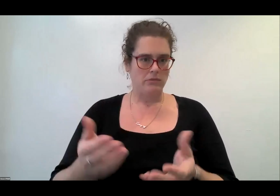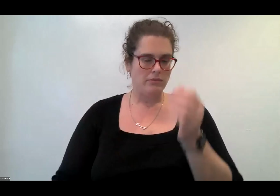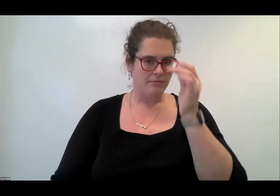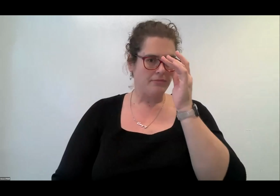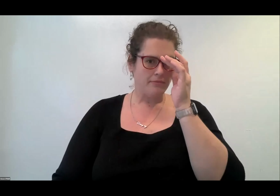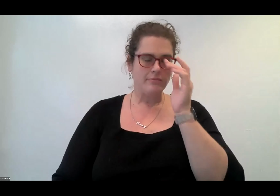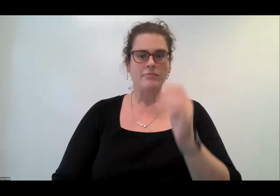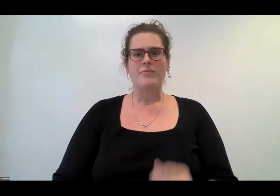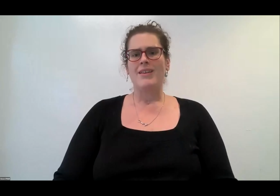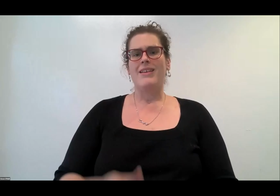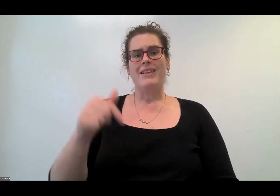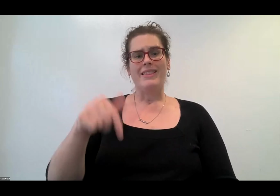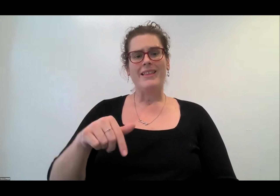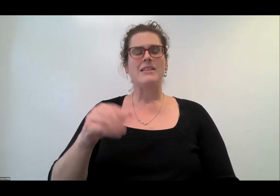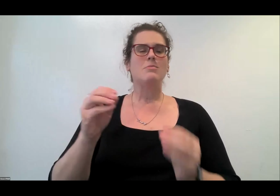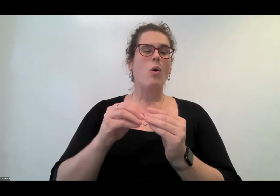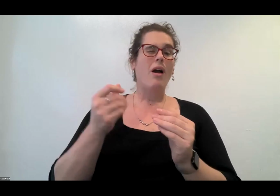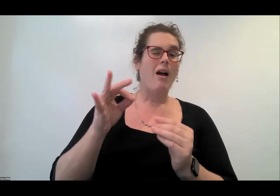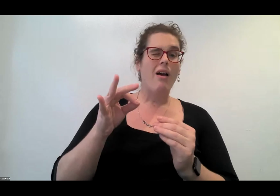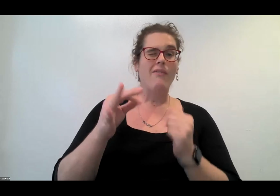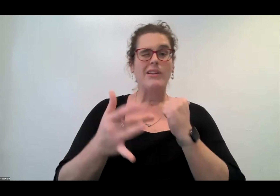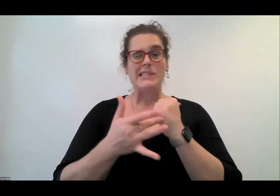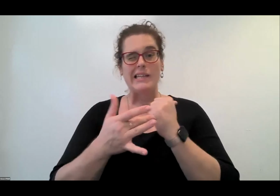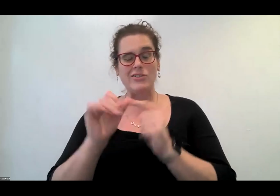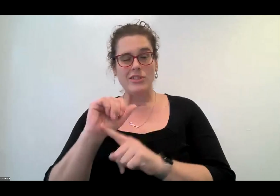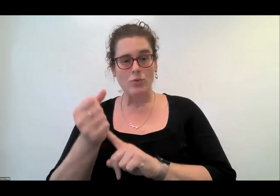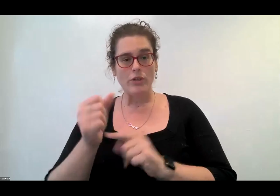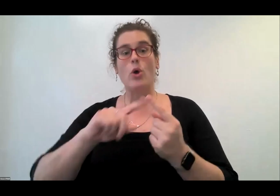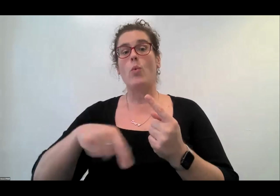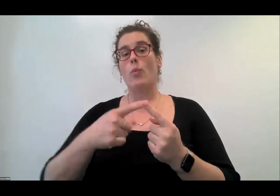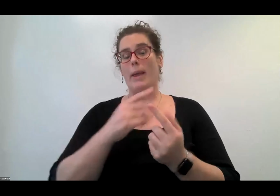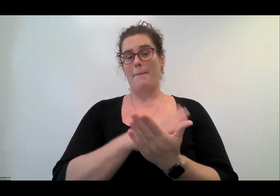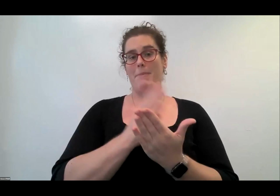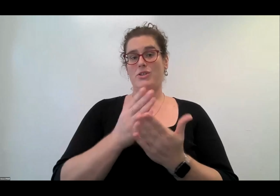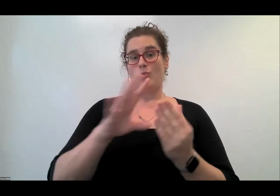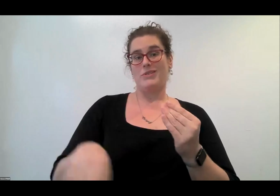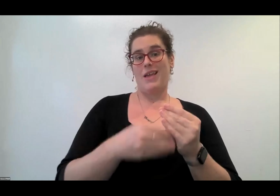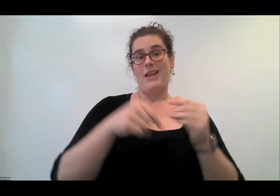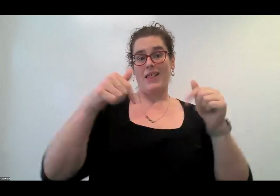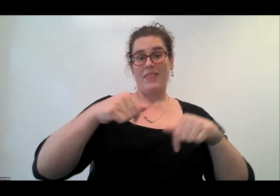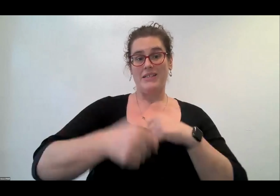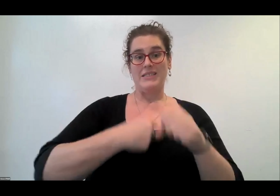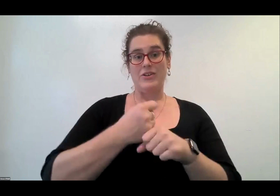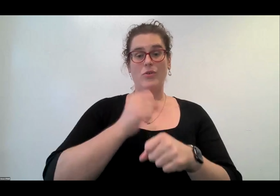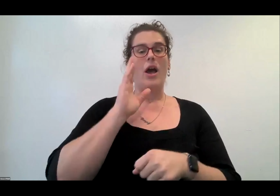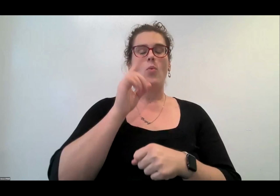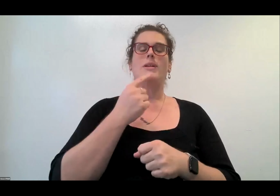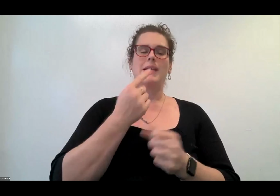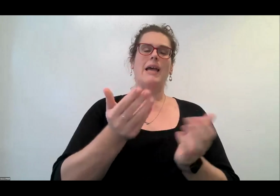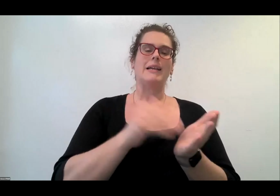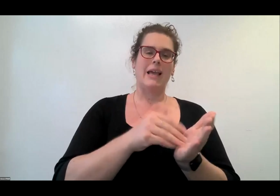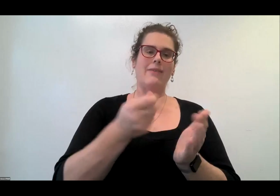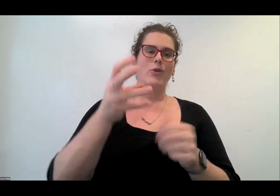This is like a technical matter. When it was added to the budget this year, and I'll be saying this again a few times